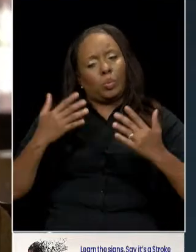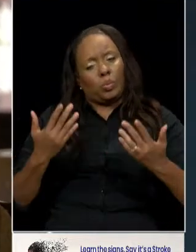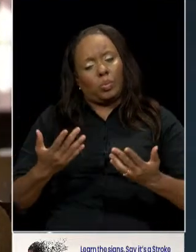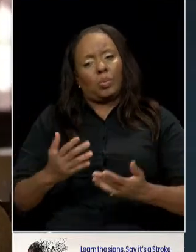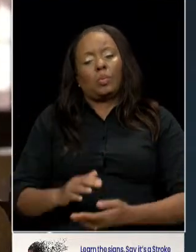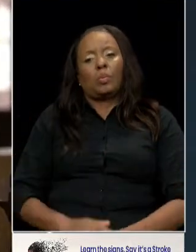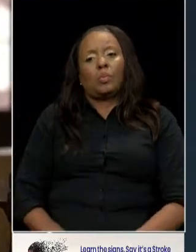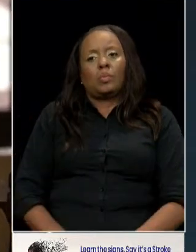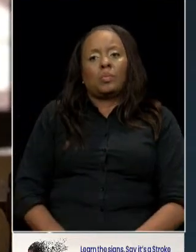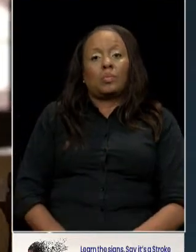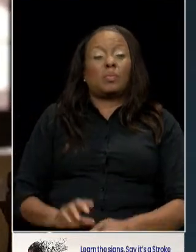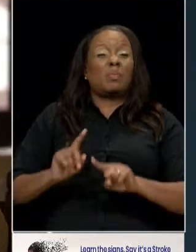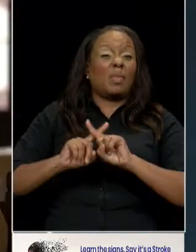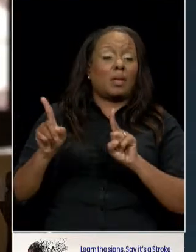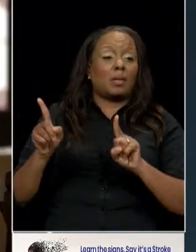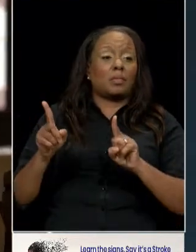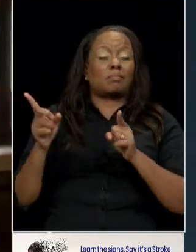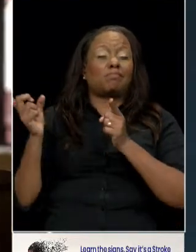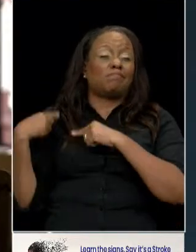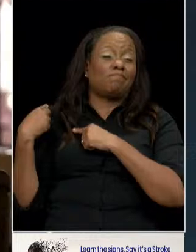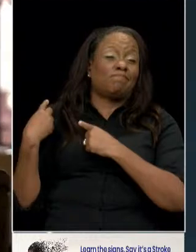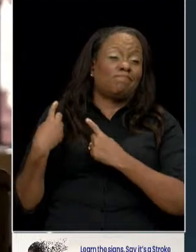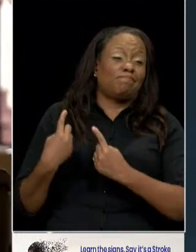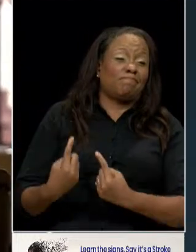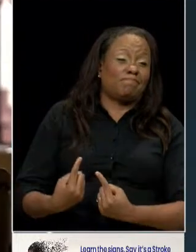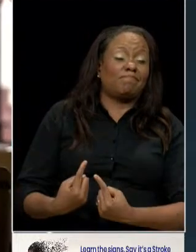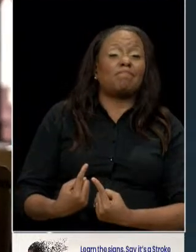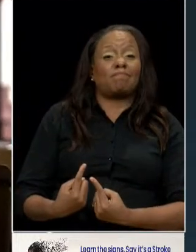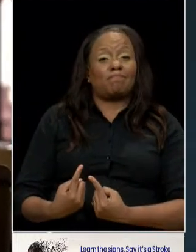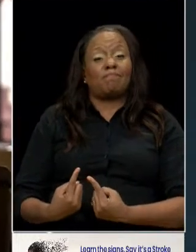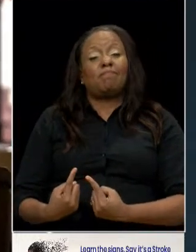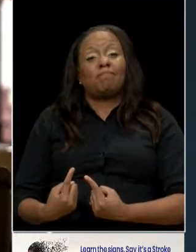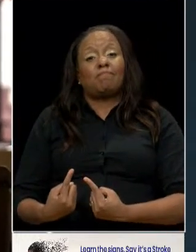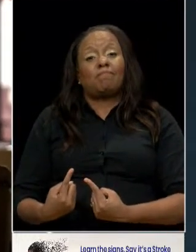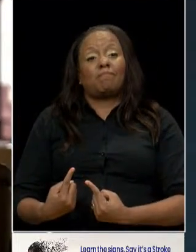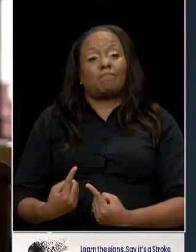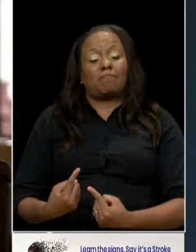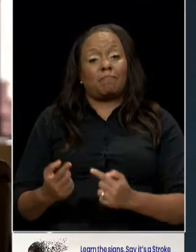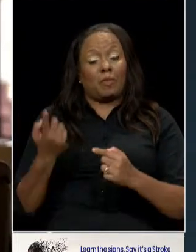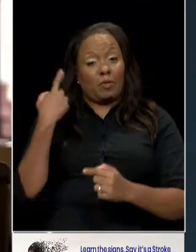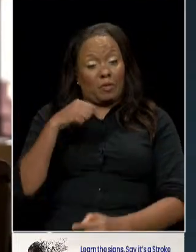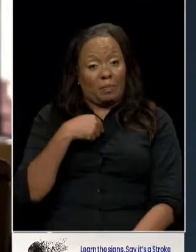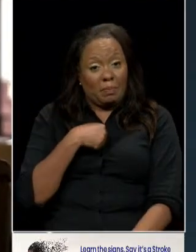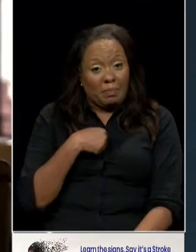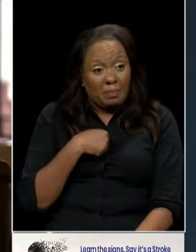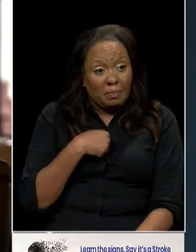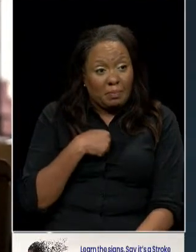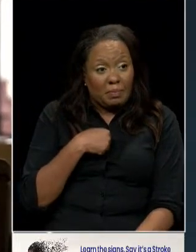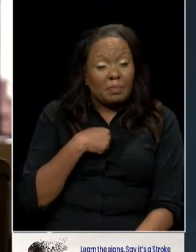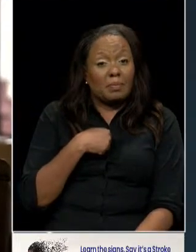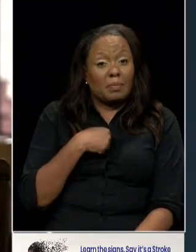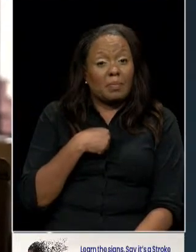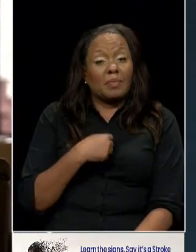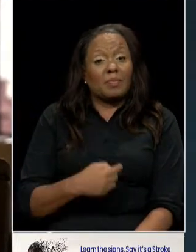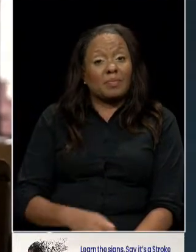all during the course of this kind of diagnosis with the